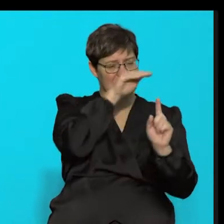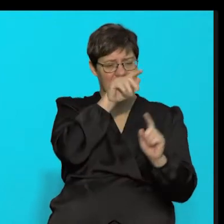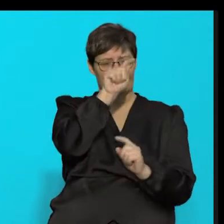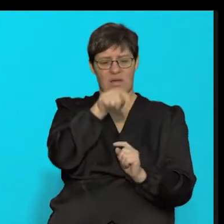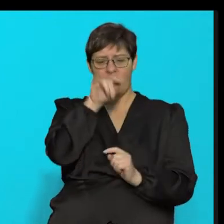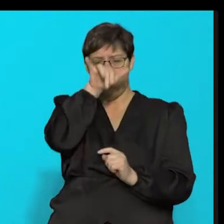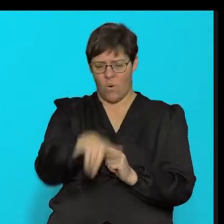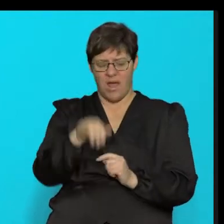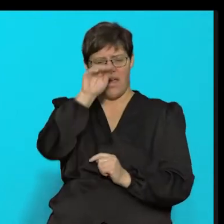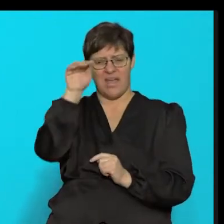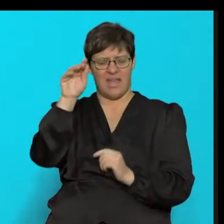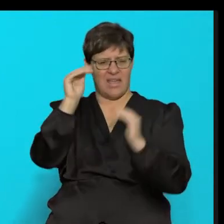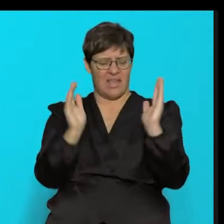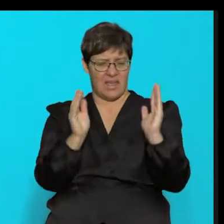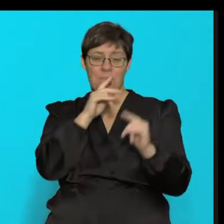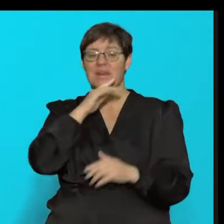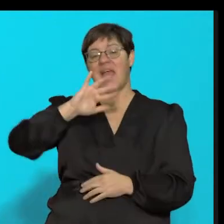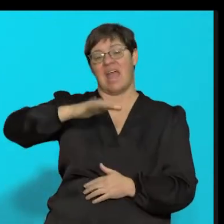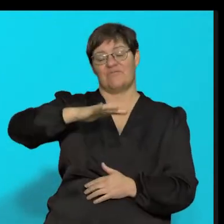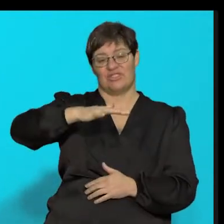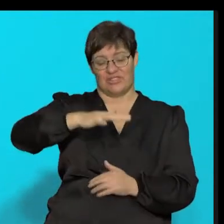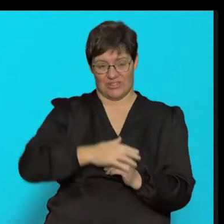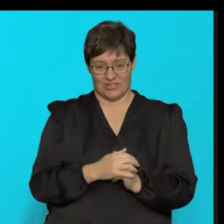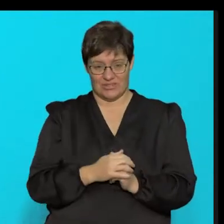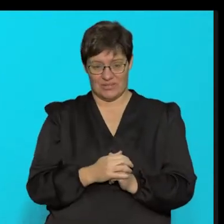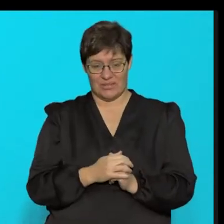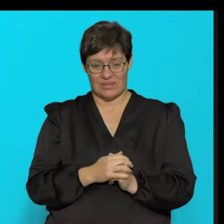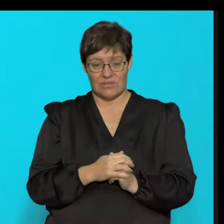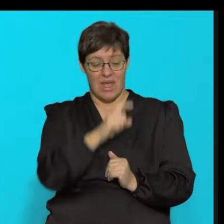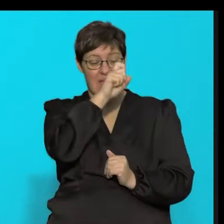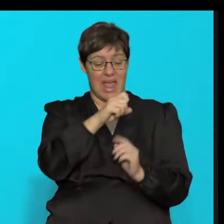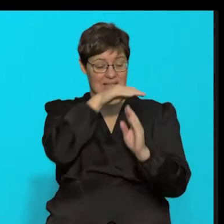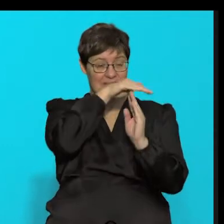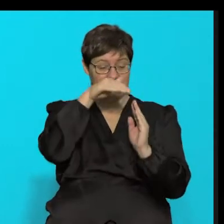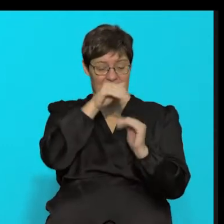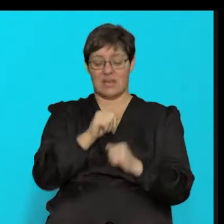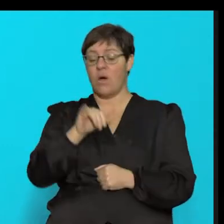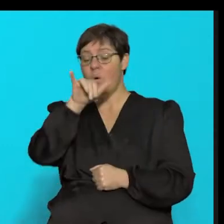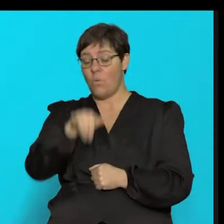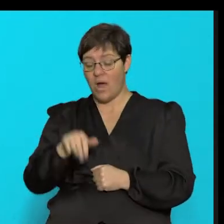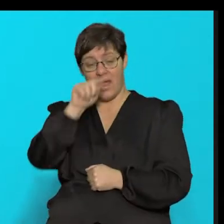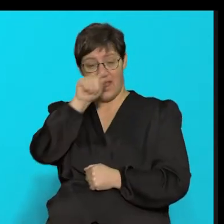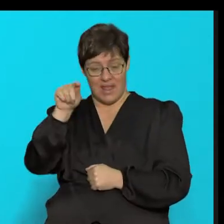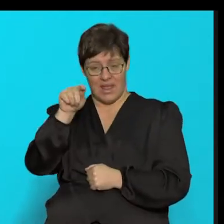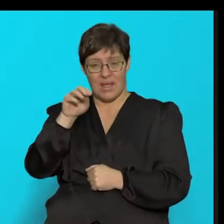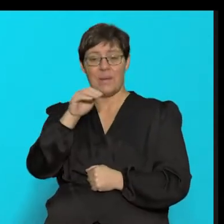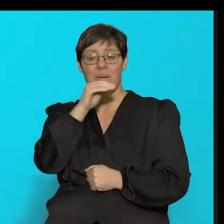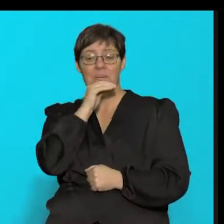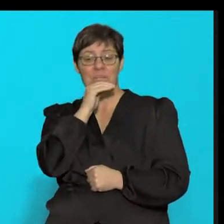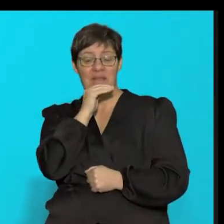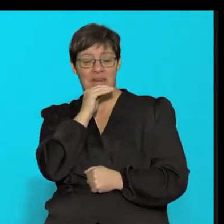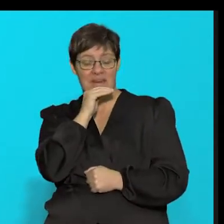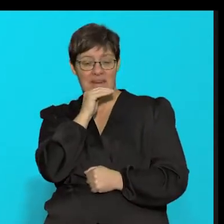y bar? So those are the mean, is the average. Okay, so remember that x bar is given by